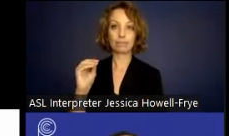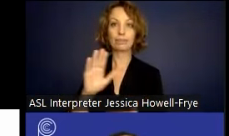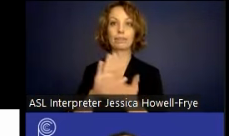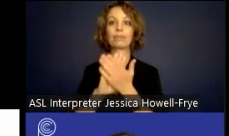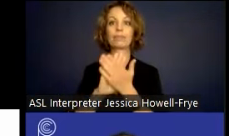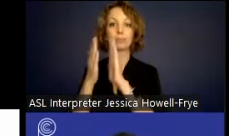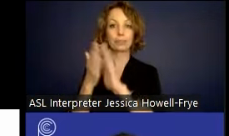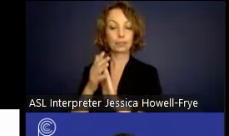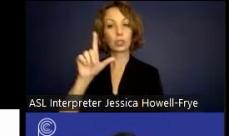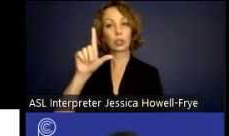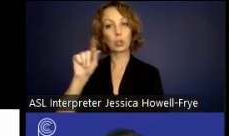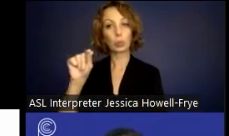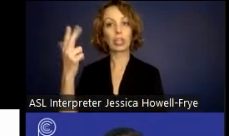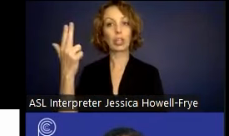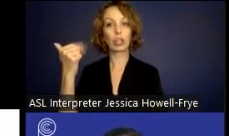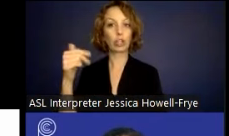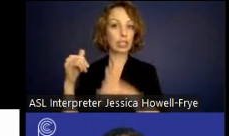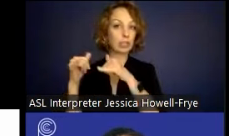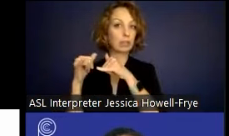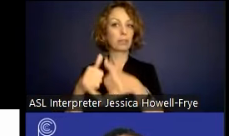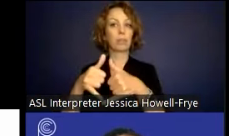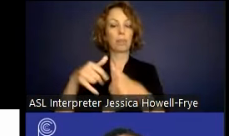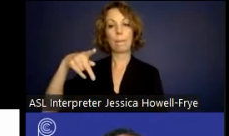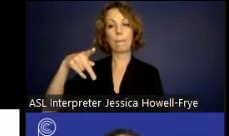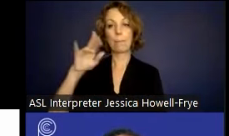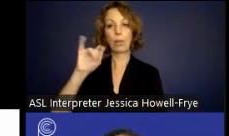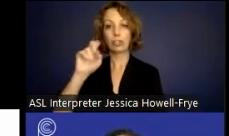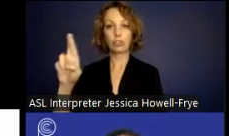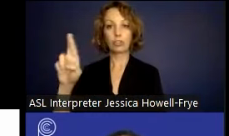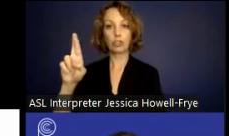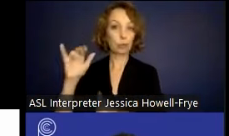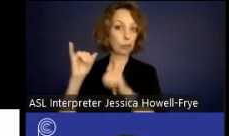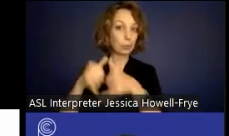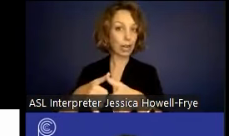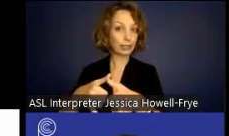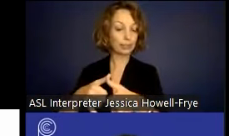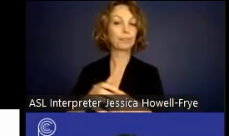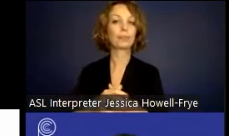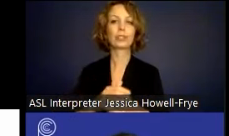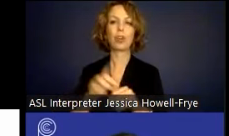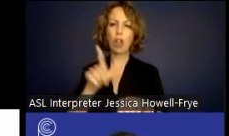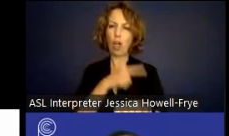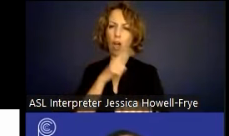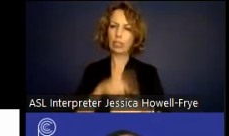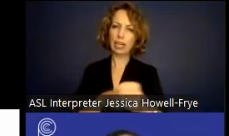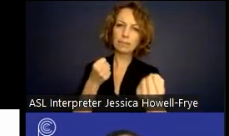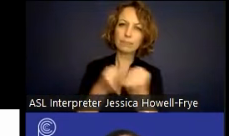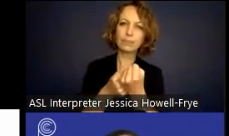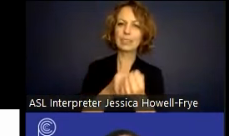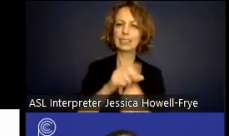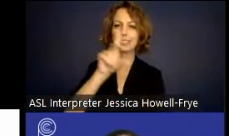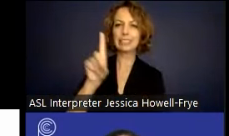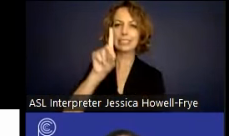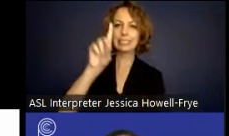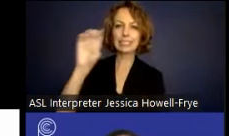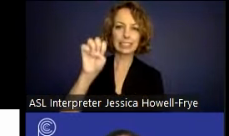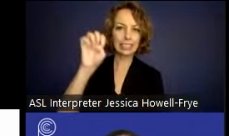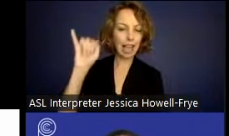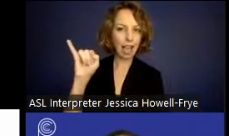Pulitzer Prize in criticism. She is a longtime advocate of diversity, equity, and inclusion, and has